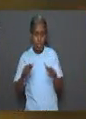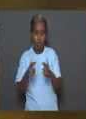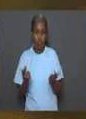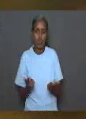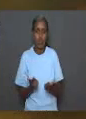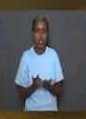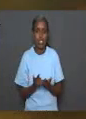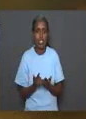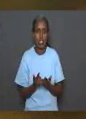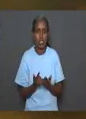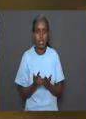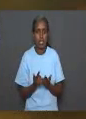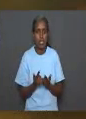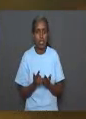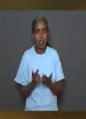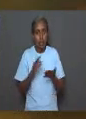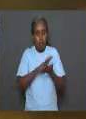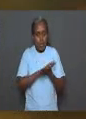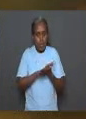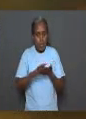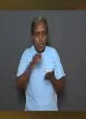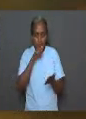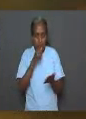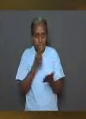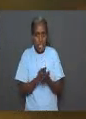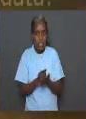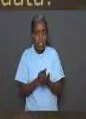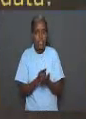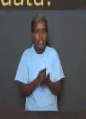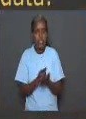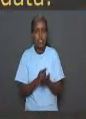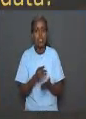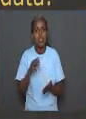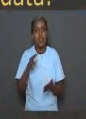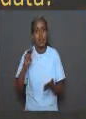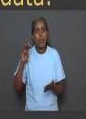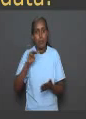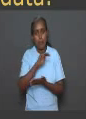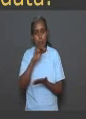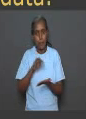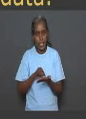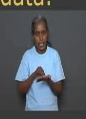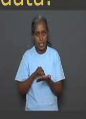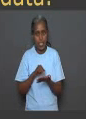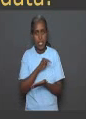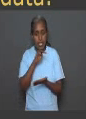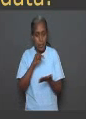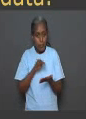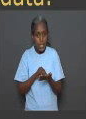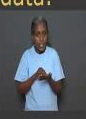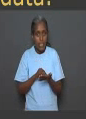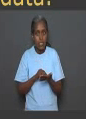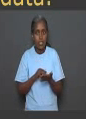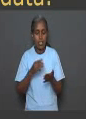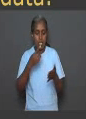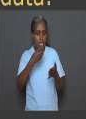of quantitative data is the median. The median is the value